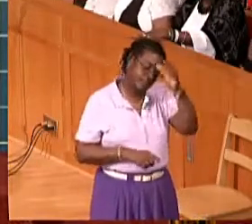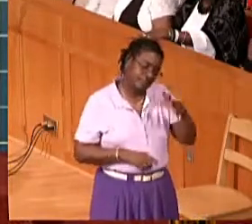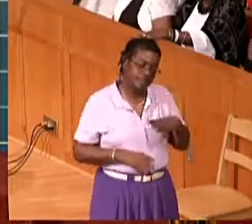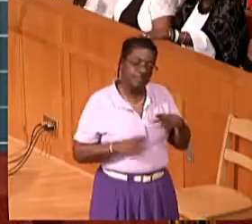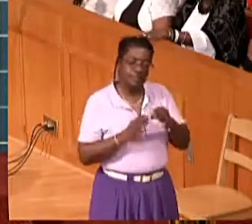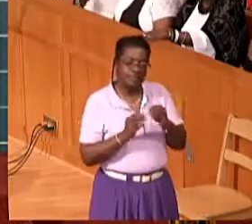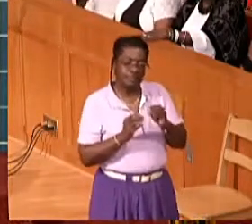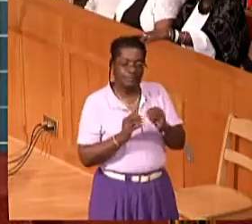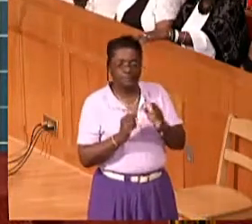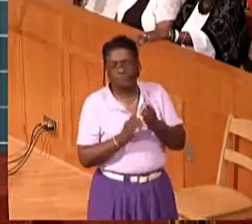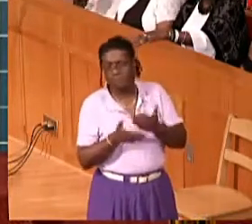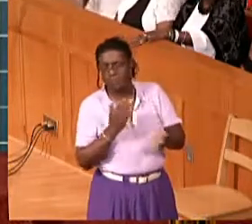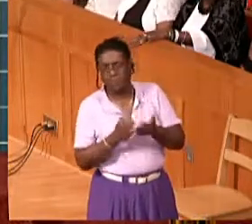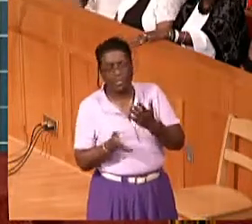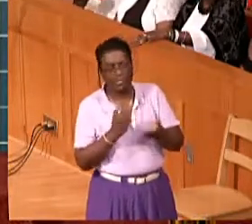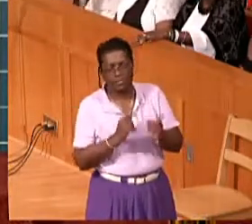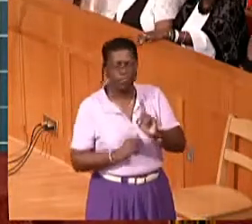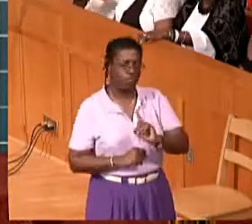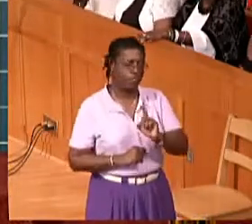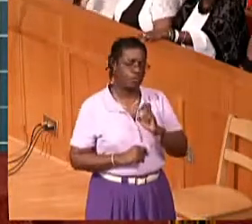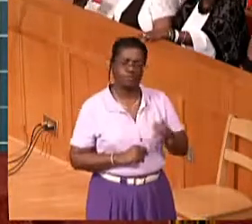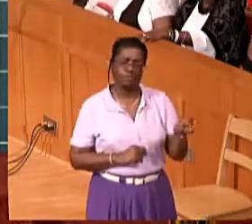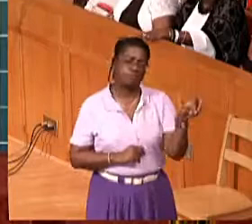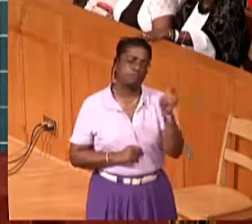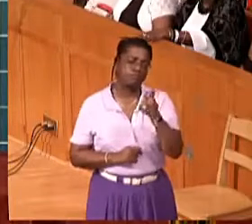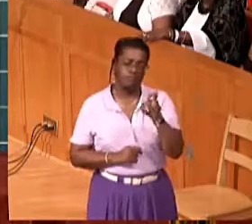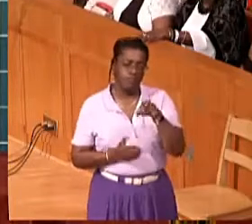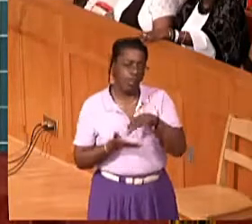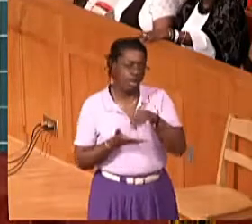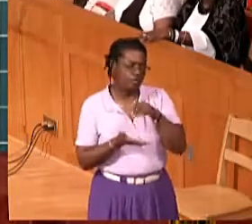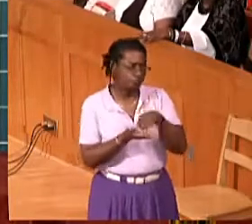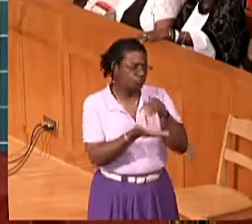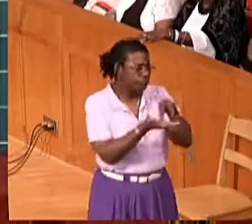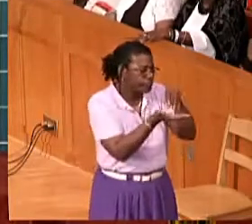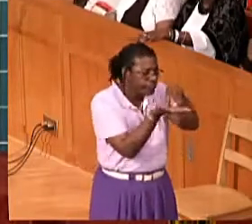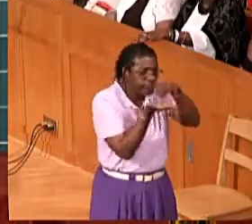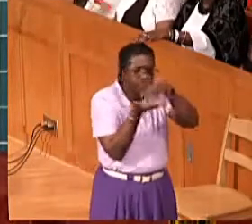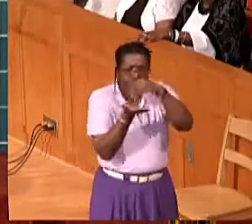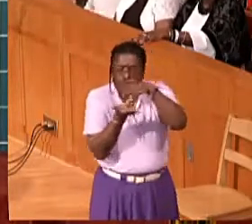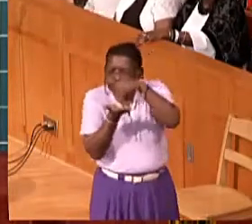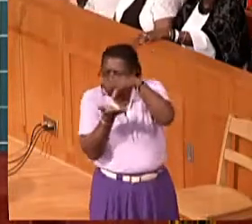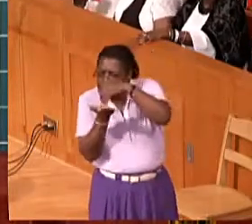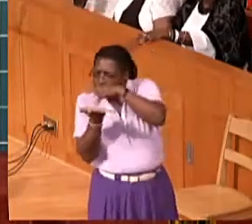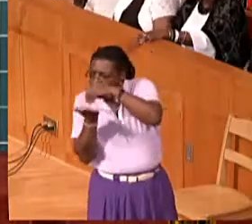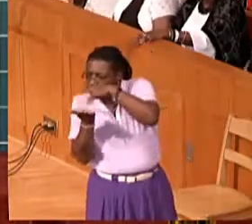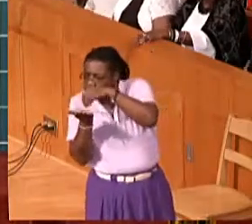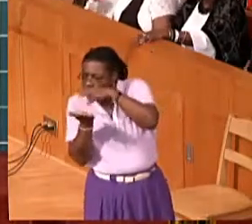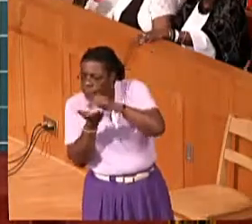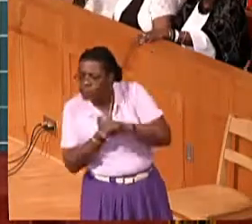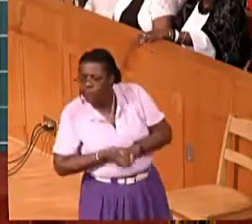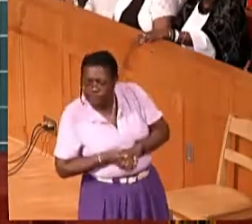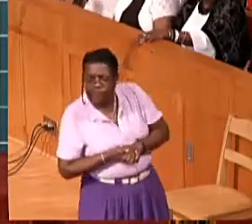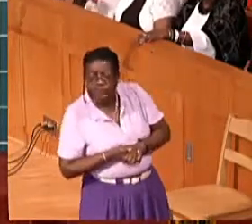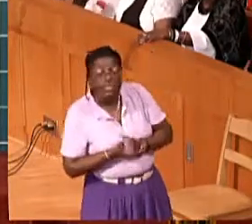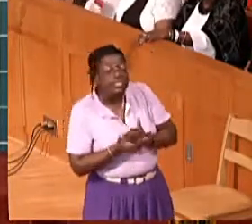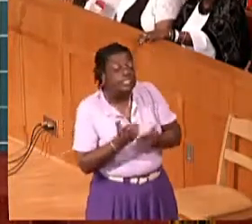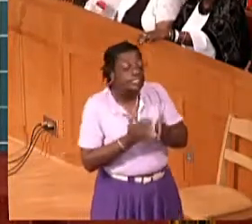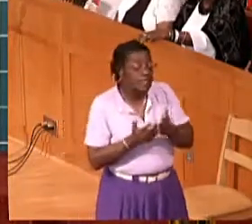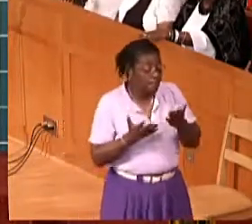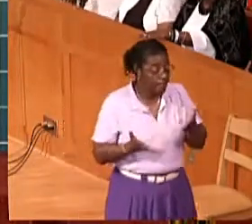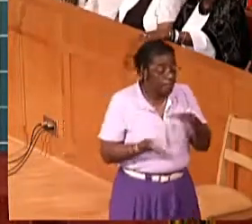go. Mama taught me that when you go anywhere, you ought to learn some things. Some things you learn to